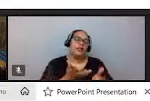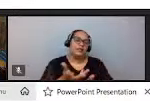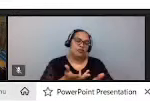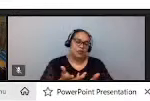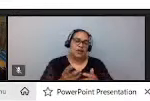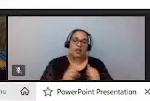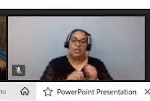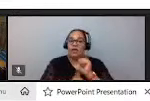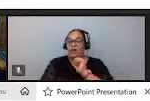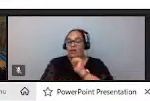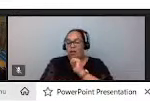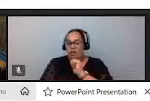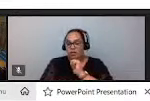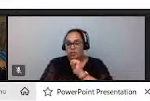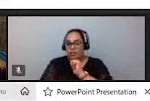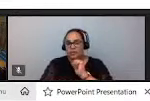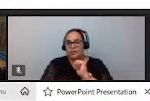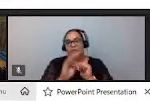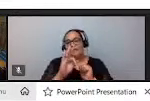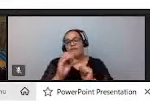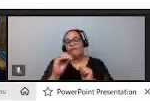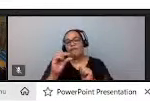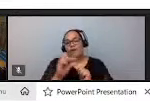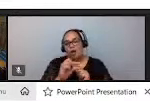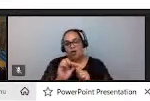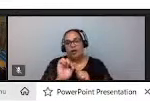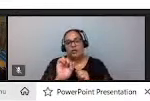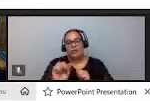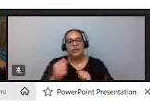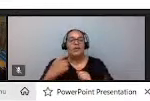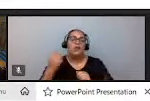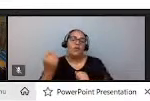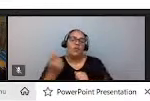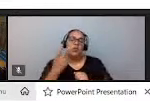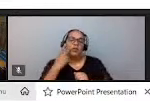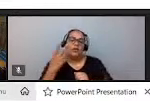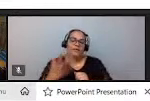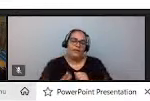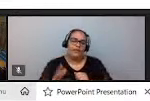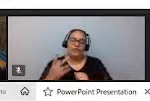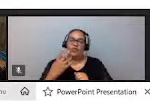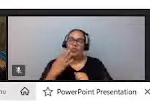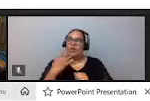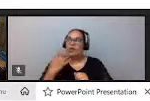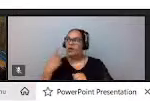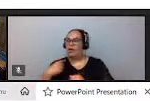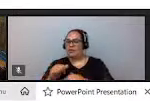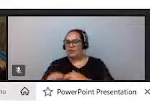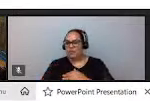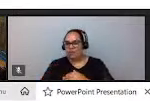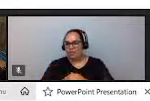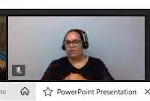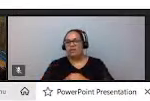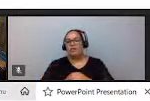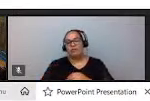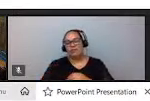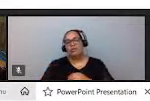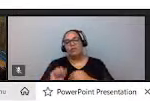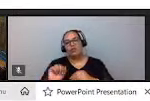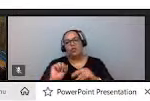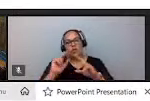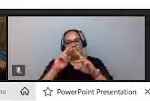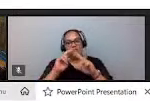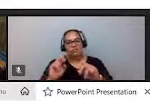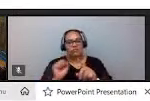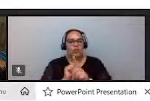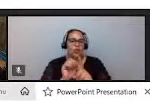and then lastly um is fog that we've also seen in last month um the investigating